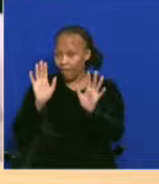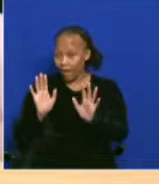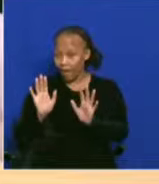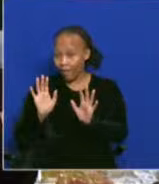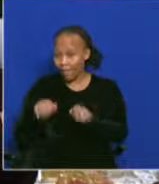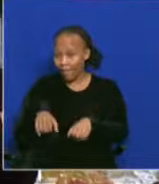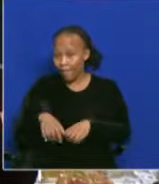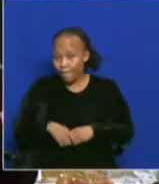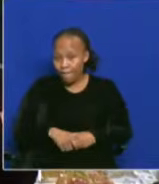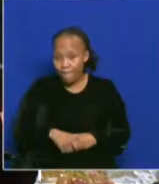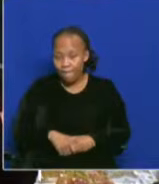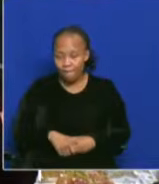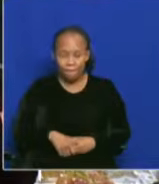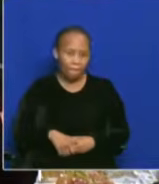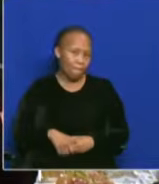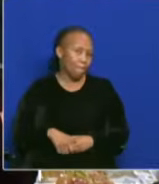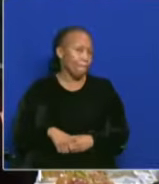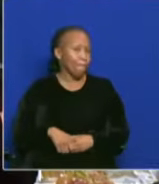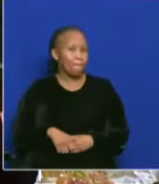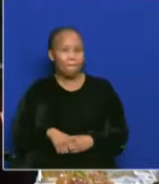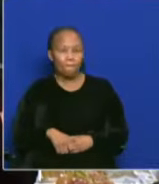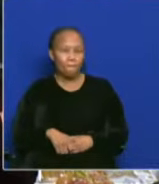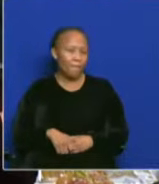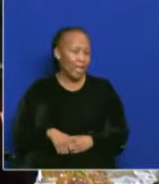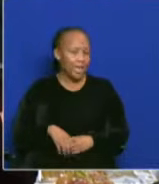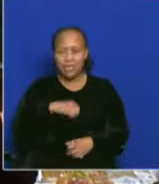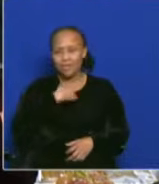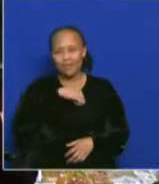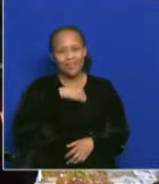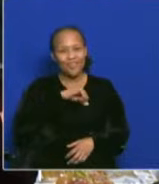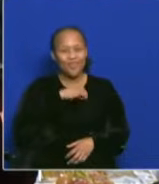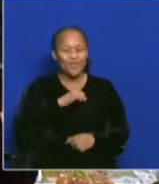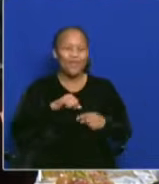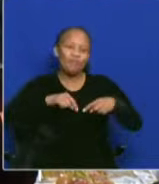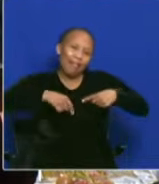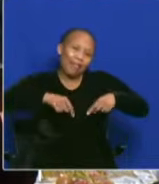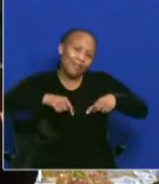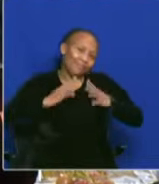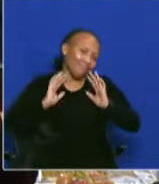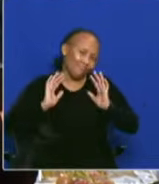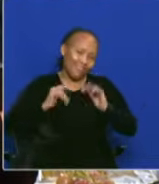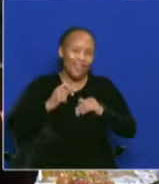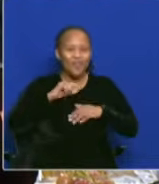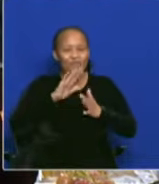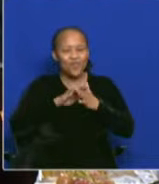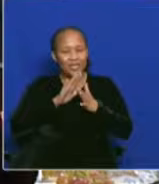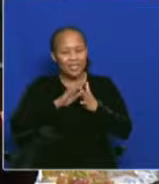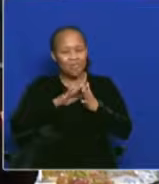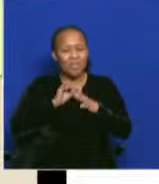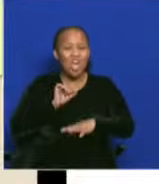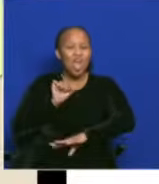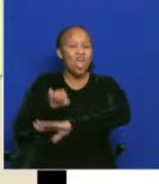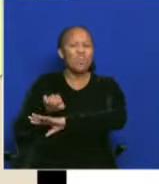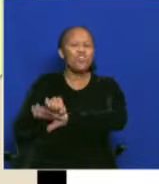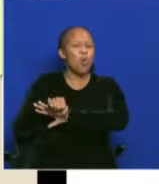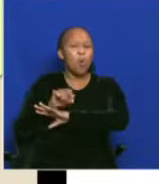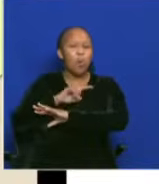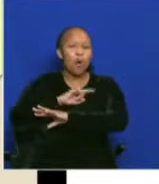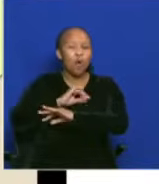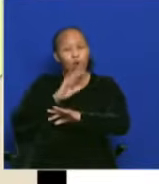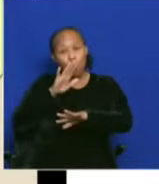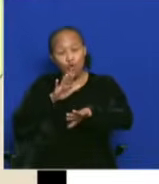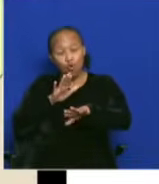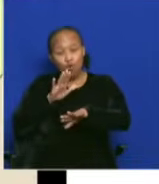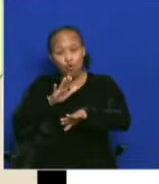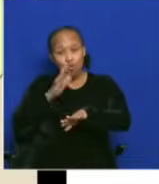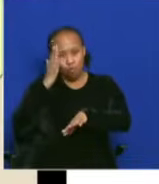And no, I'm afraid I can't assist Commissioner Baloy. The reason I didn't go there was because I don't know enough about it to be able to give you a